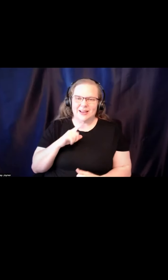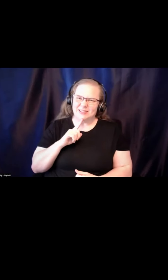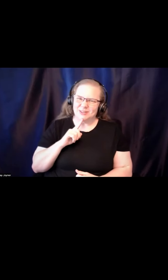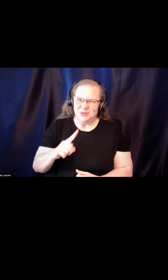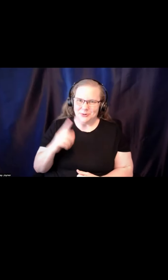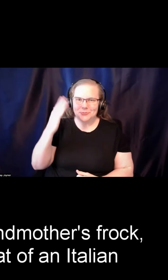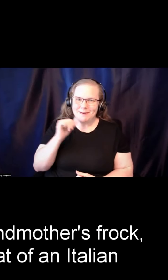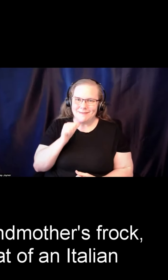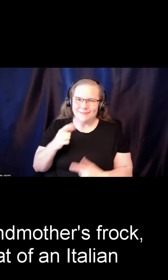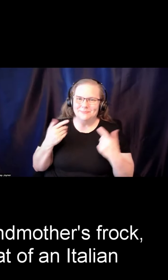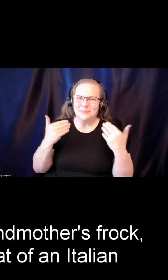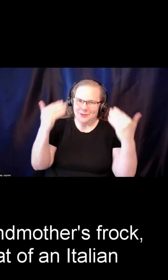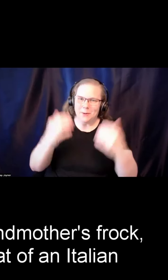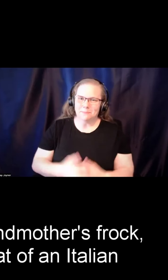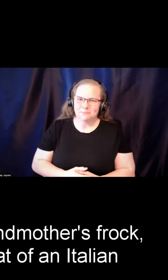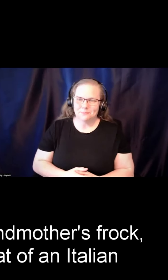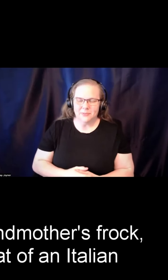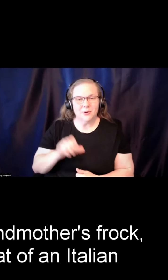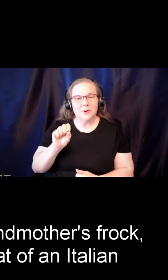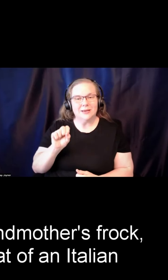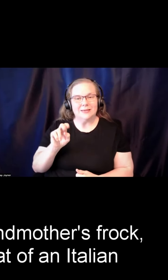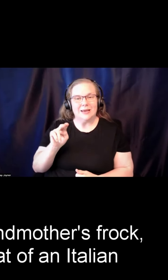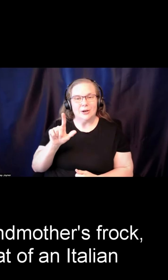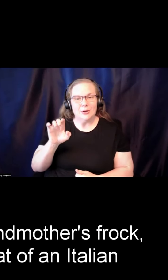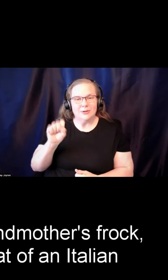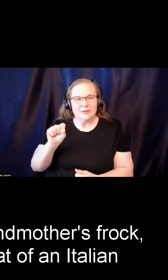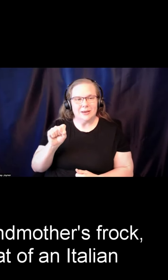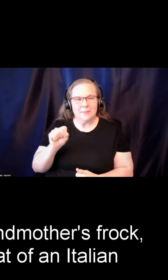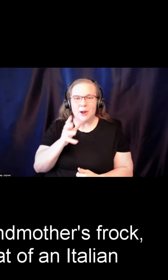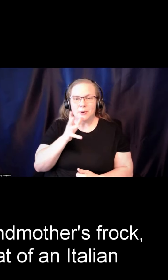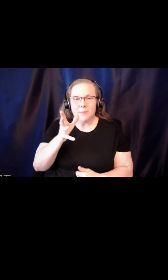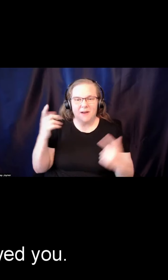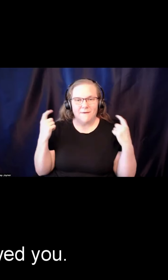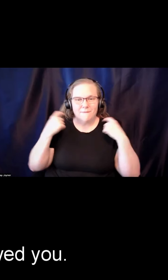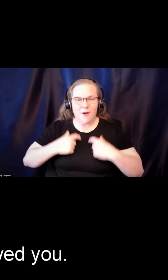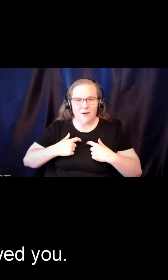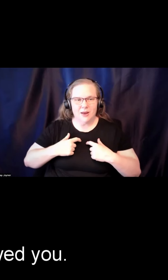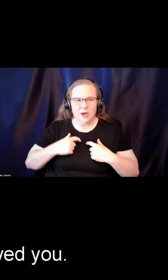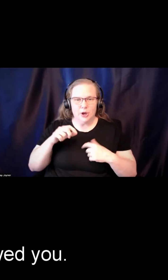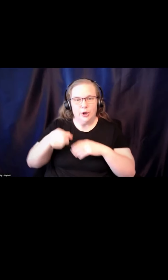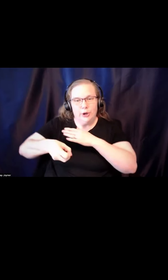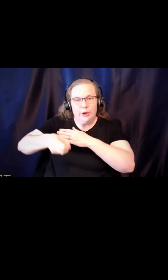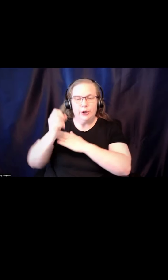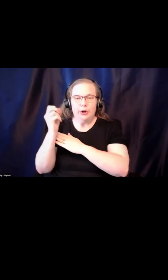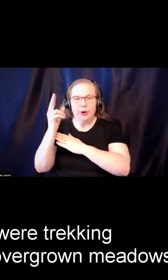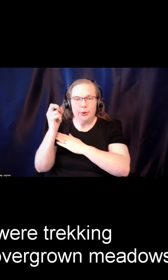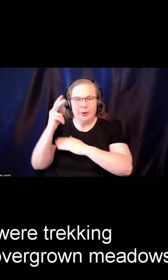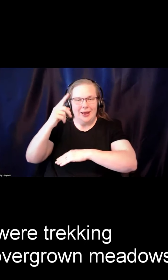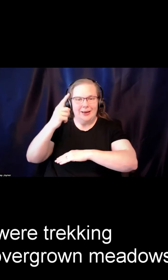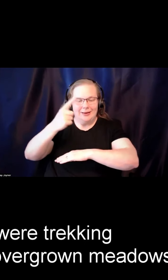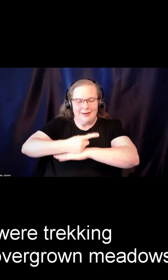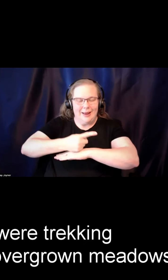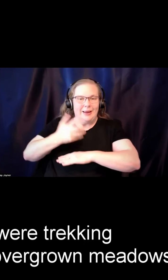go. In sandals, in my grandmother's frock, in the noonday heat of an Italian June, I followed you. Just